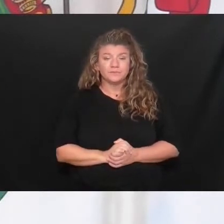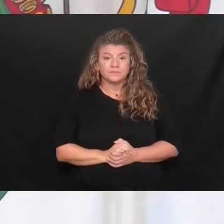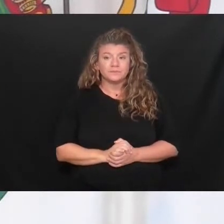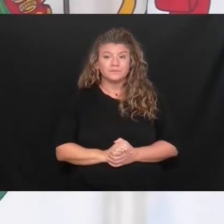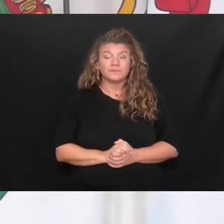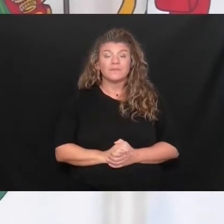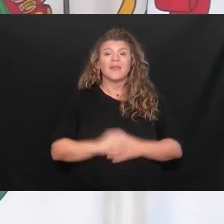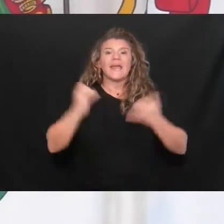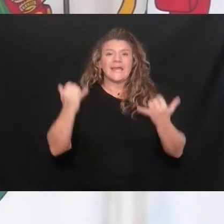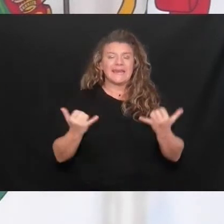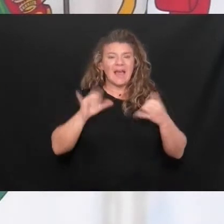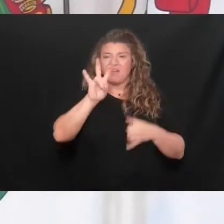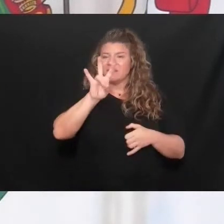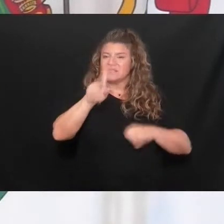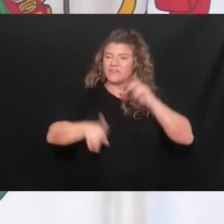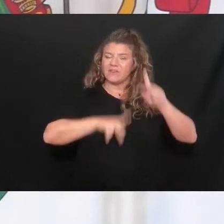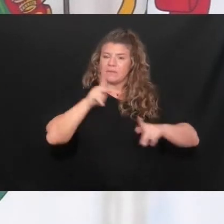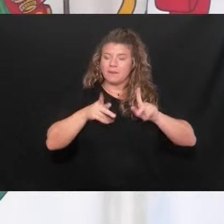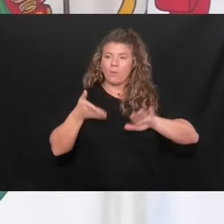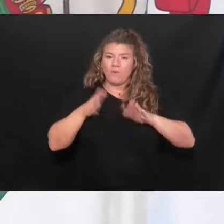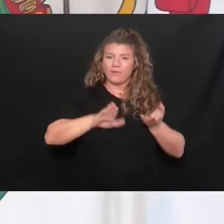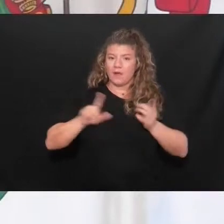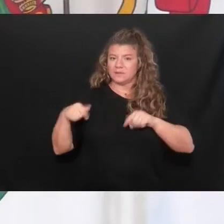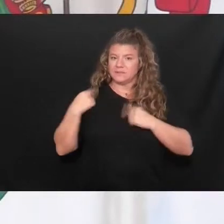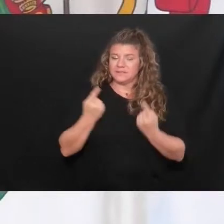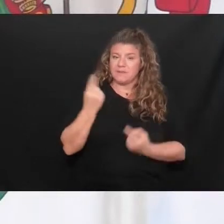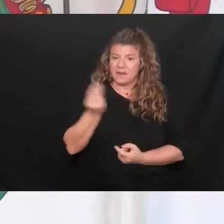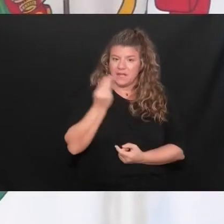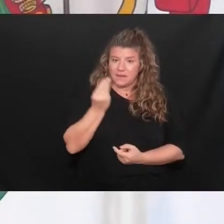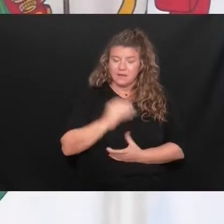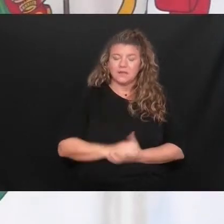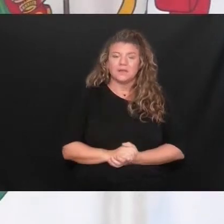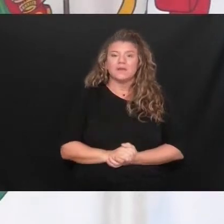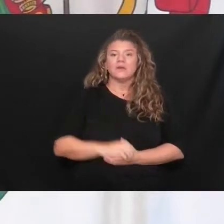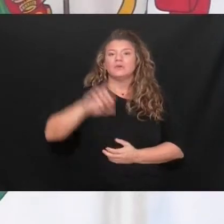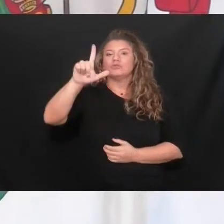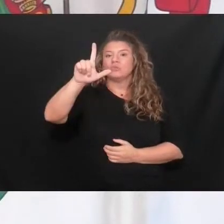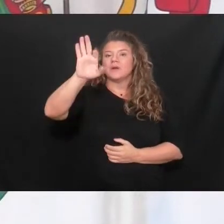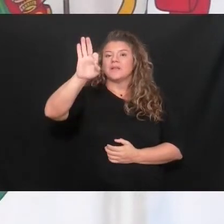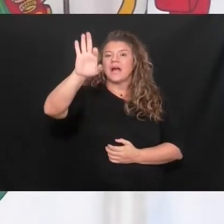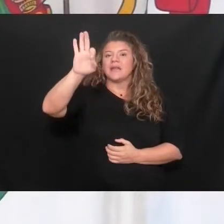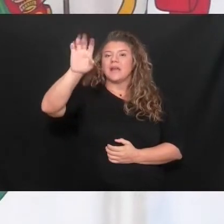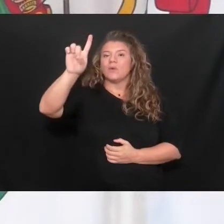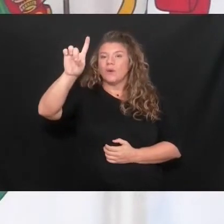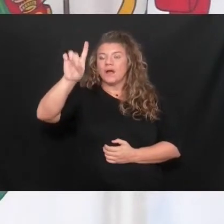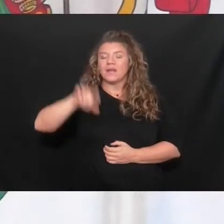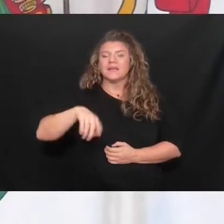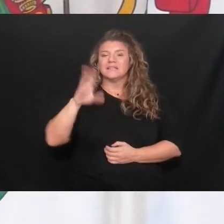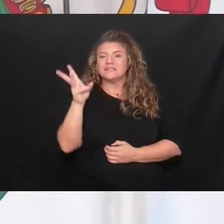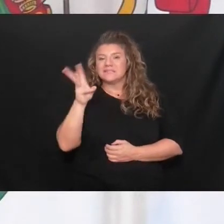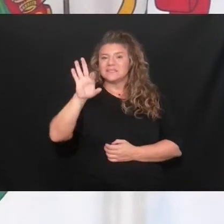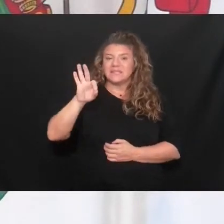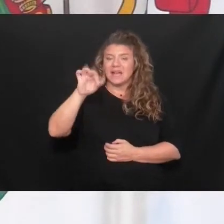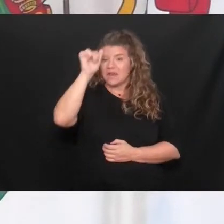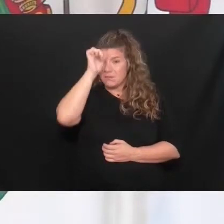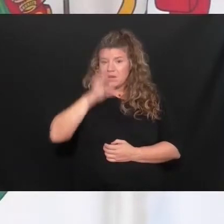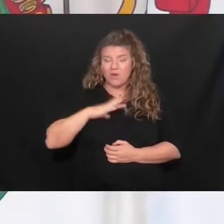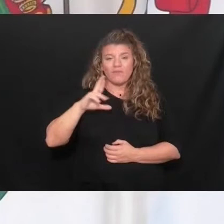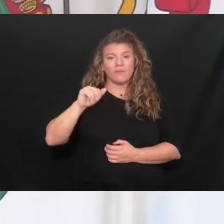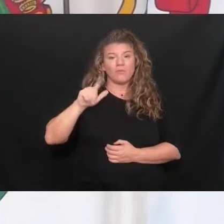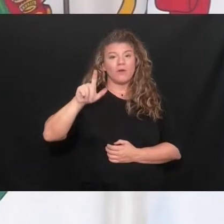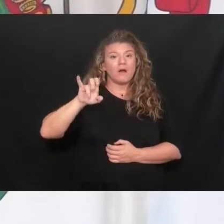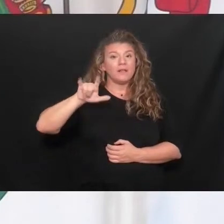And now these 7 folks we've lost since Monday. The 2,991st death, a 69-year-old male from Raleigh